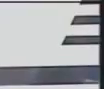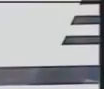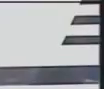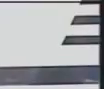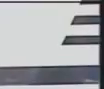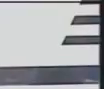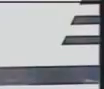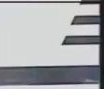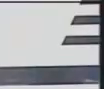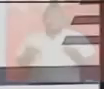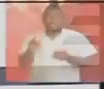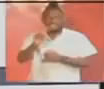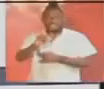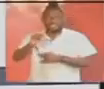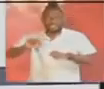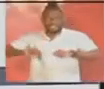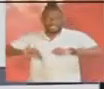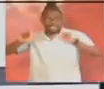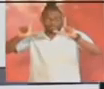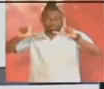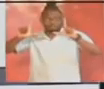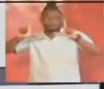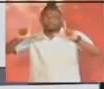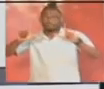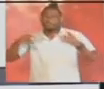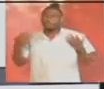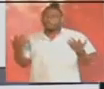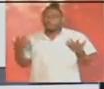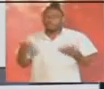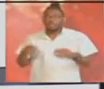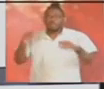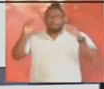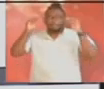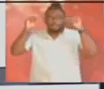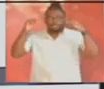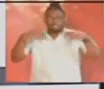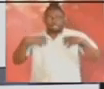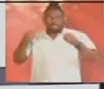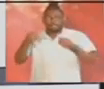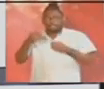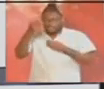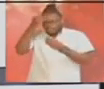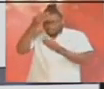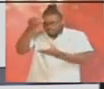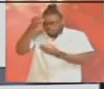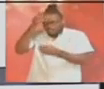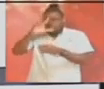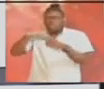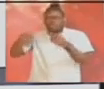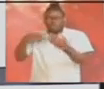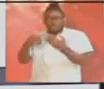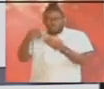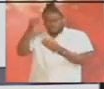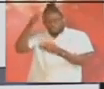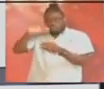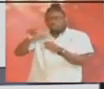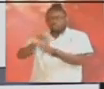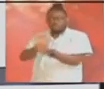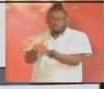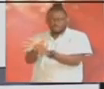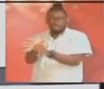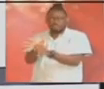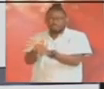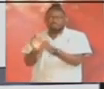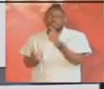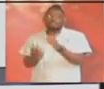This is TTT Live. I'm Mahalia Joseph Wharton. The Ministry of Health is giving an update on the status of COVID-19 in Trinidad and Tobago.